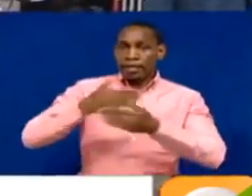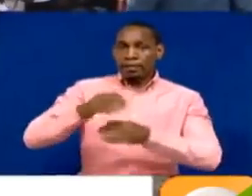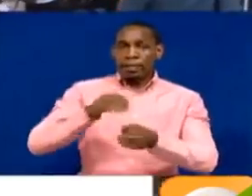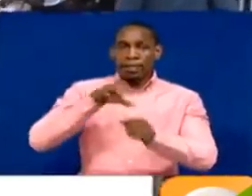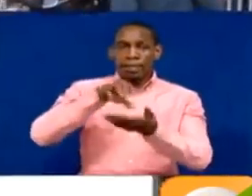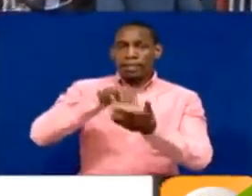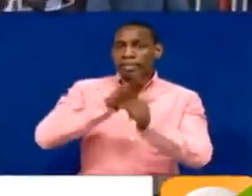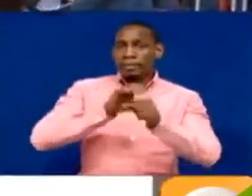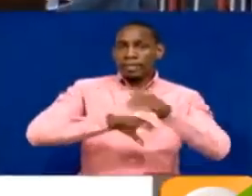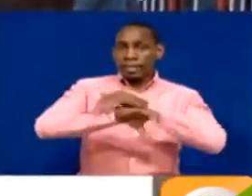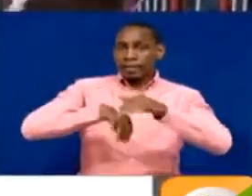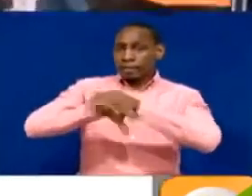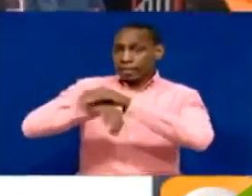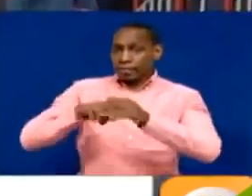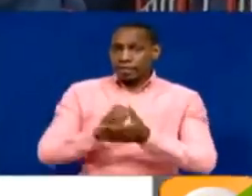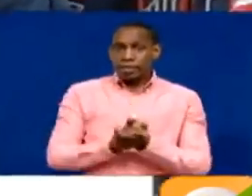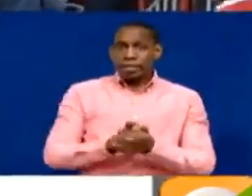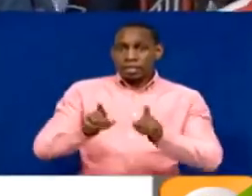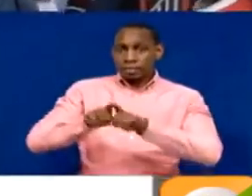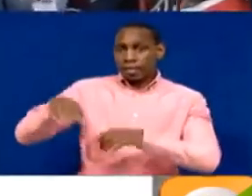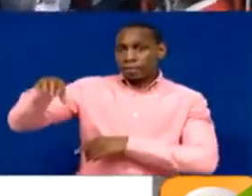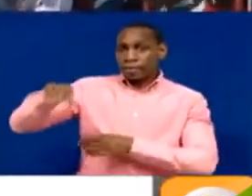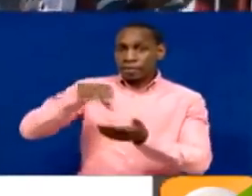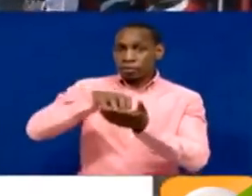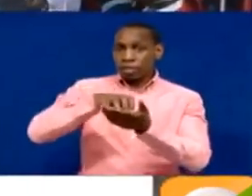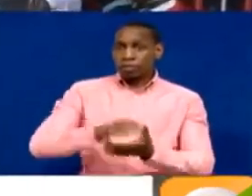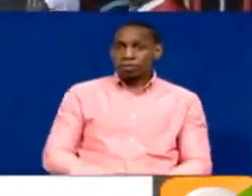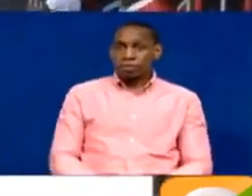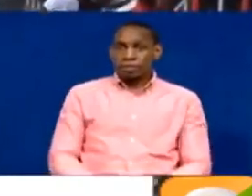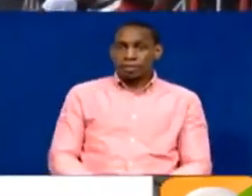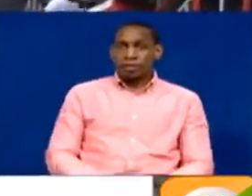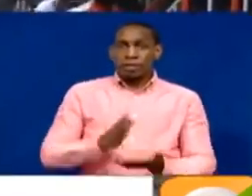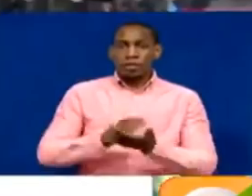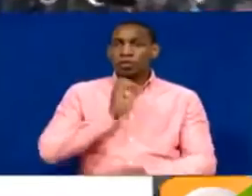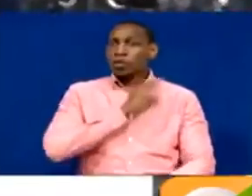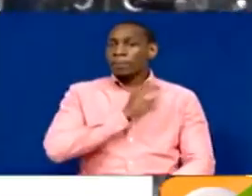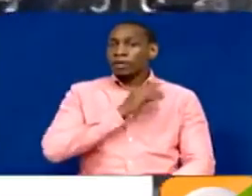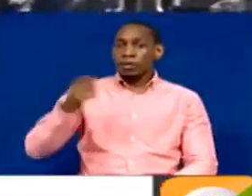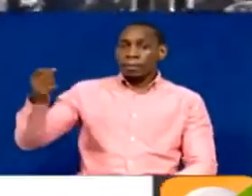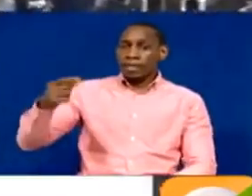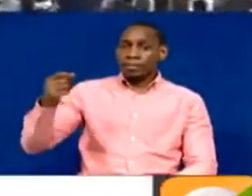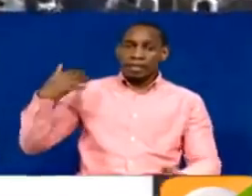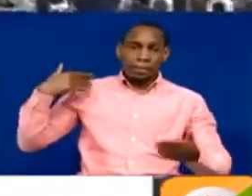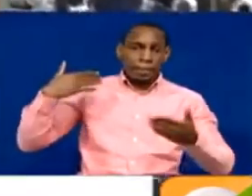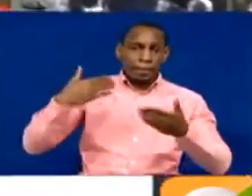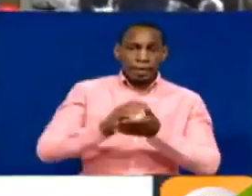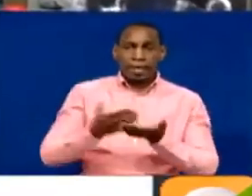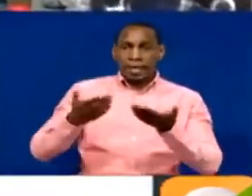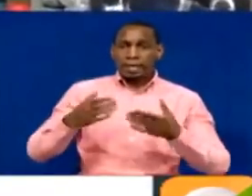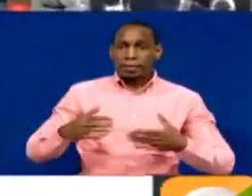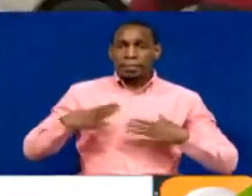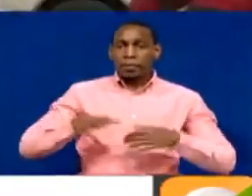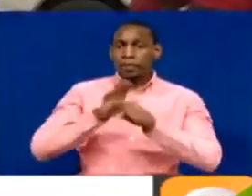spike in cases of theft and robbery within the Matatu terminus. A crime wave for months on end has left